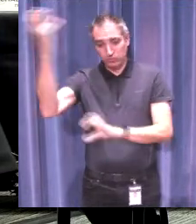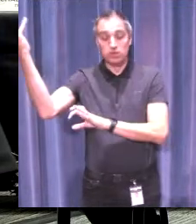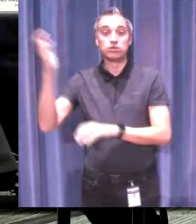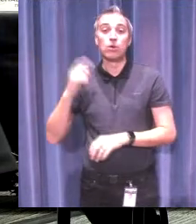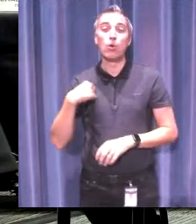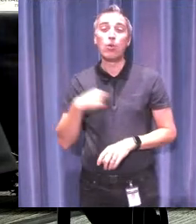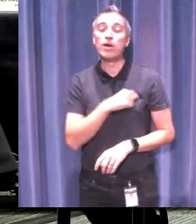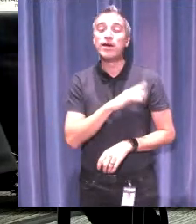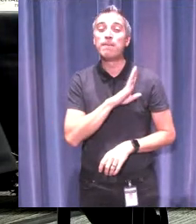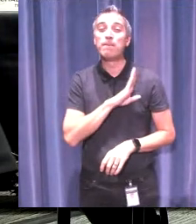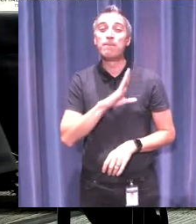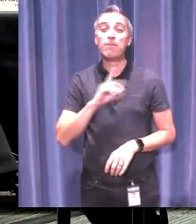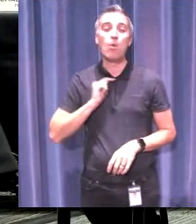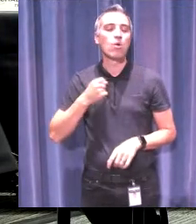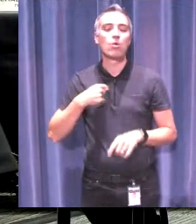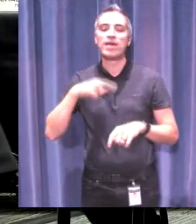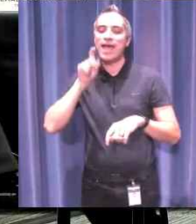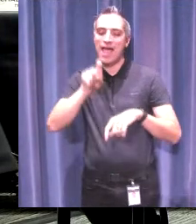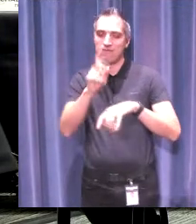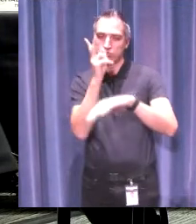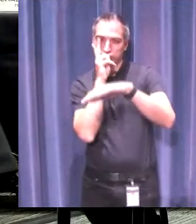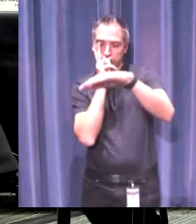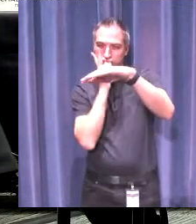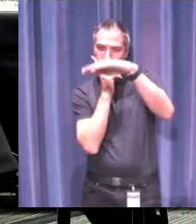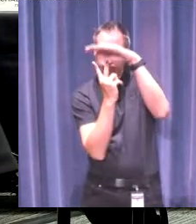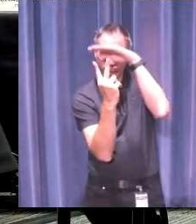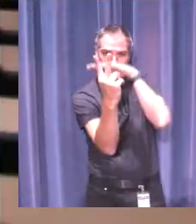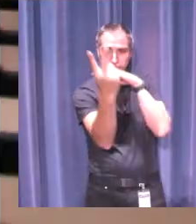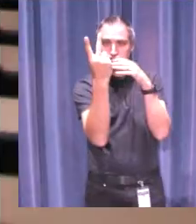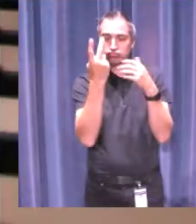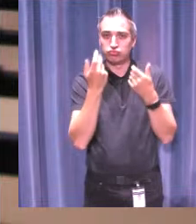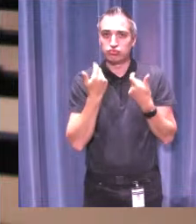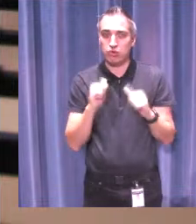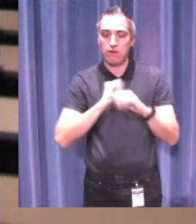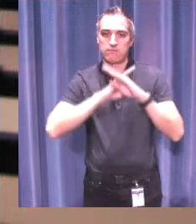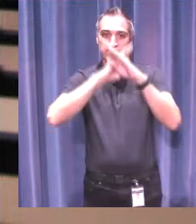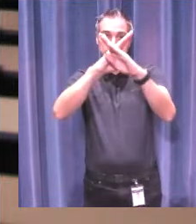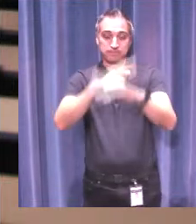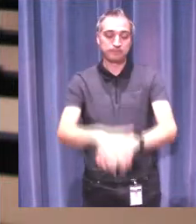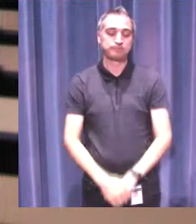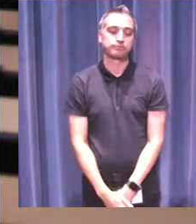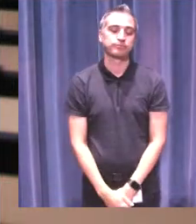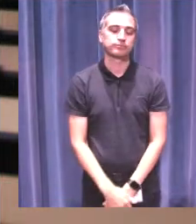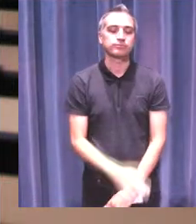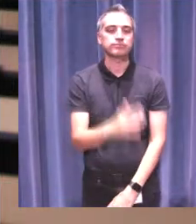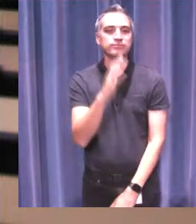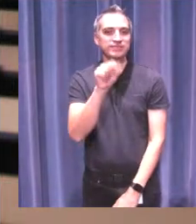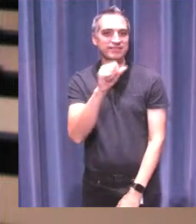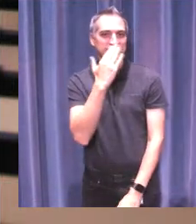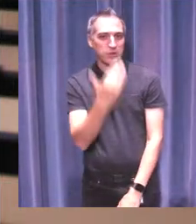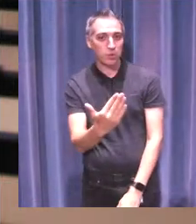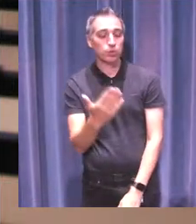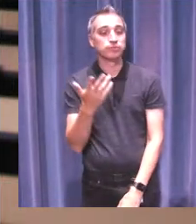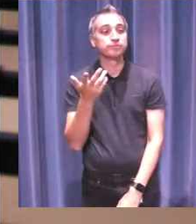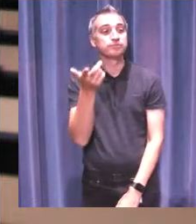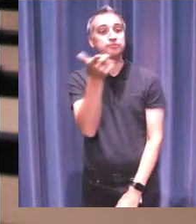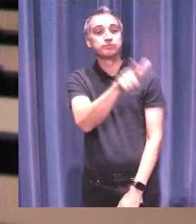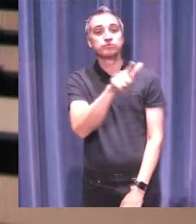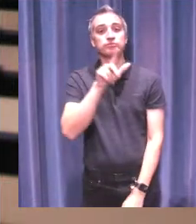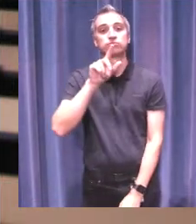and to deal with it. So, Yes. Thank you. Trustee Reyes?